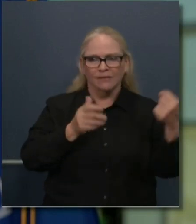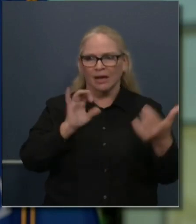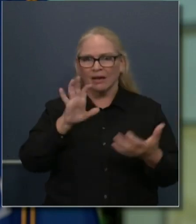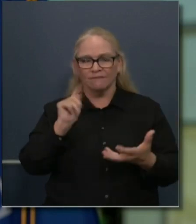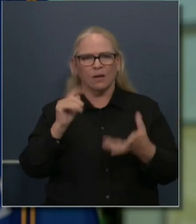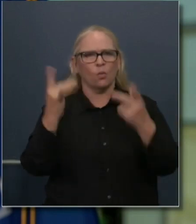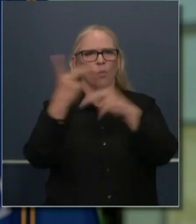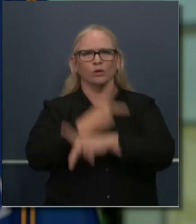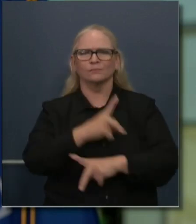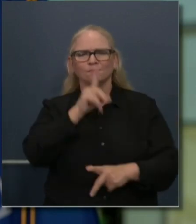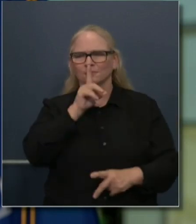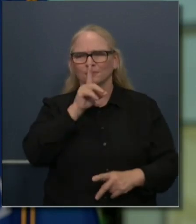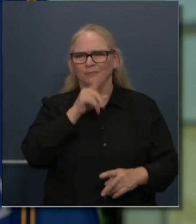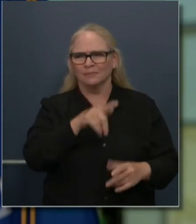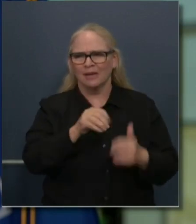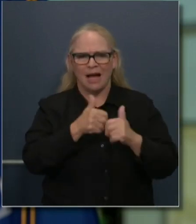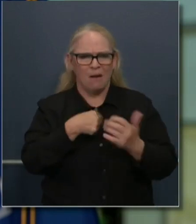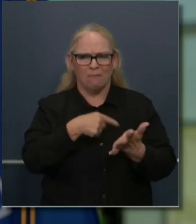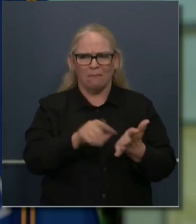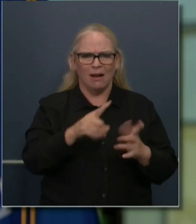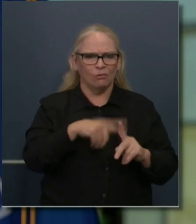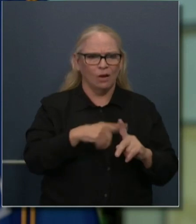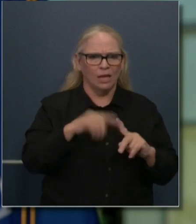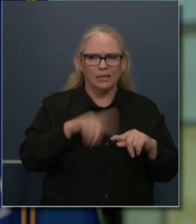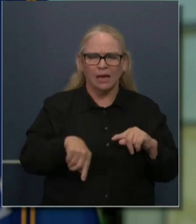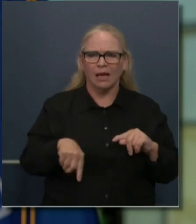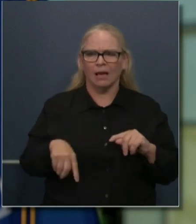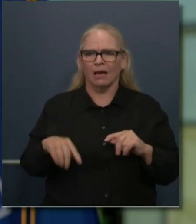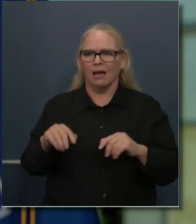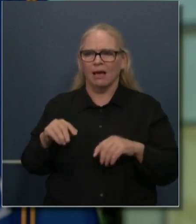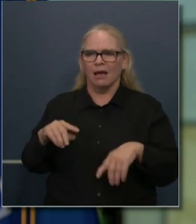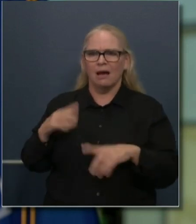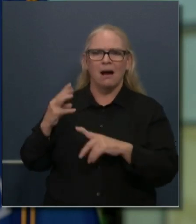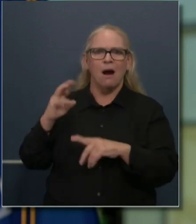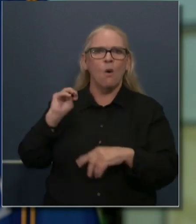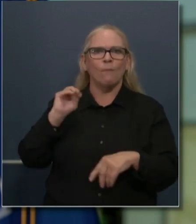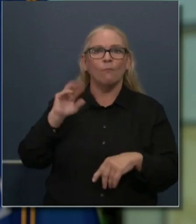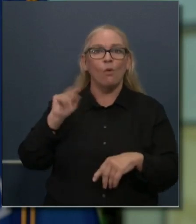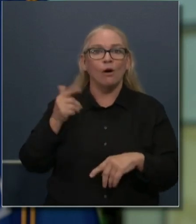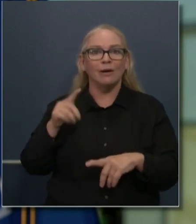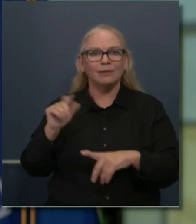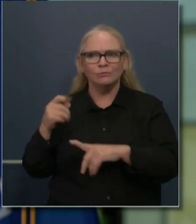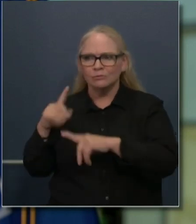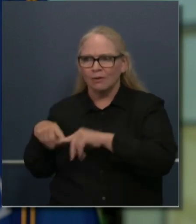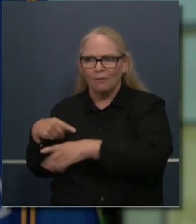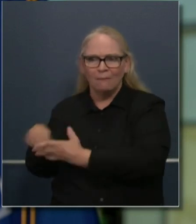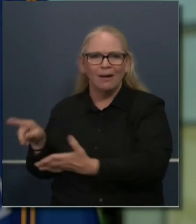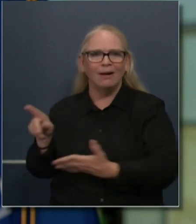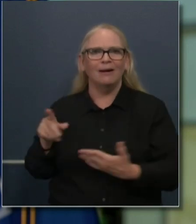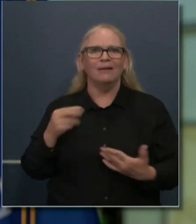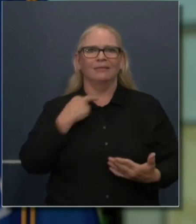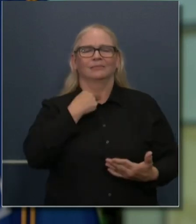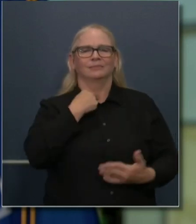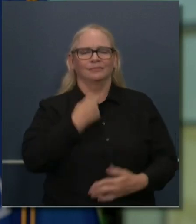rent, and in many cases, even to pay their mortgage. Patrick Healy, NBC4.